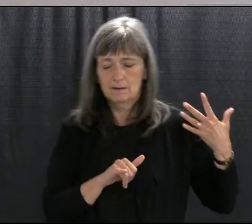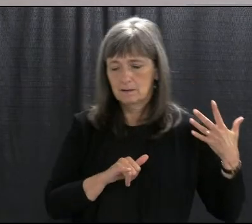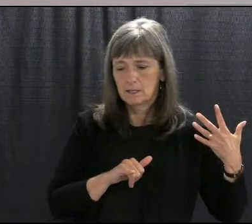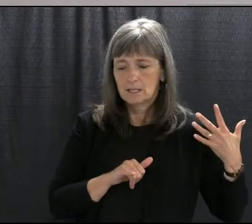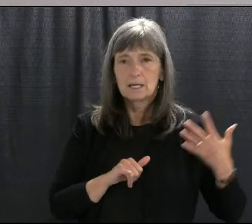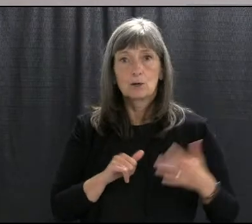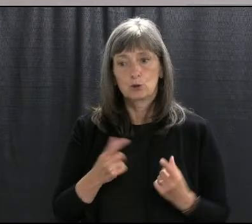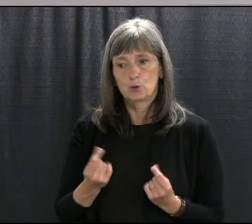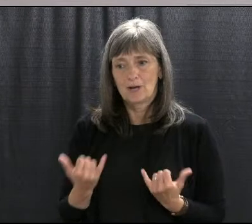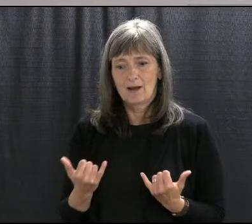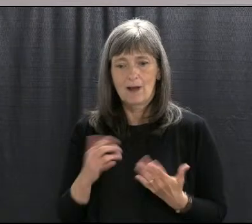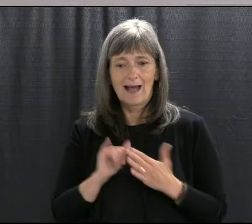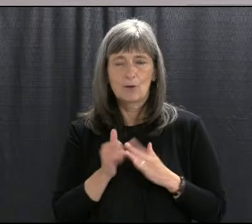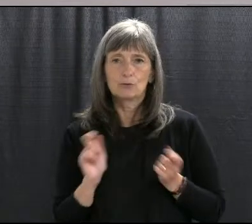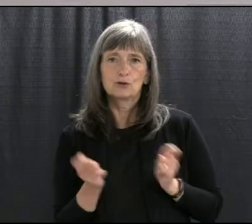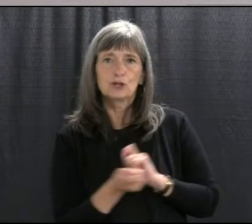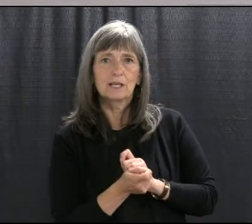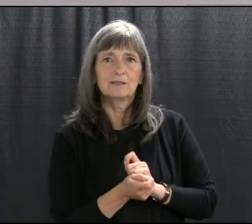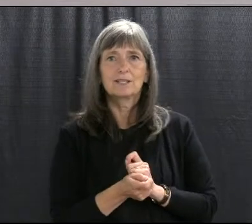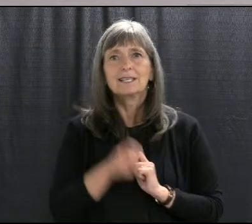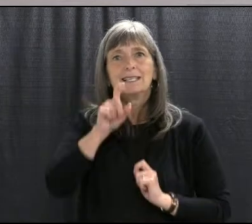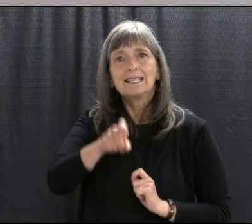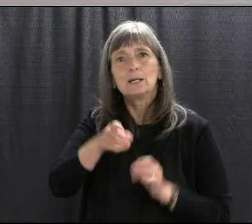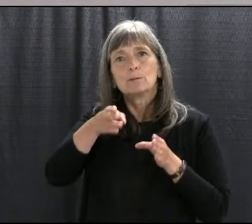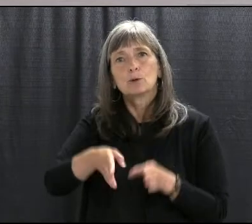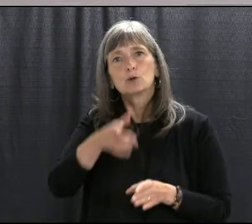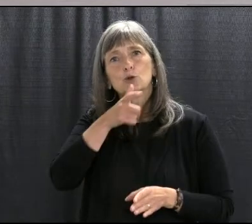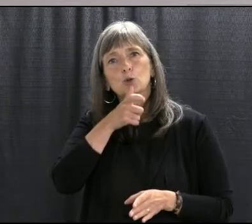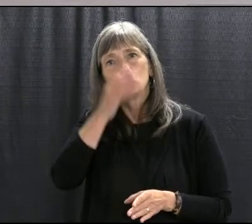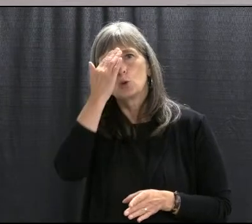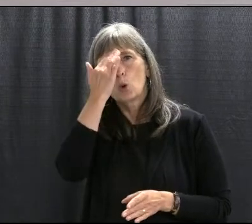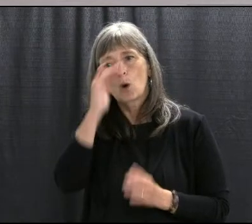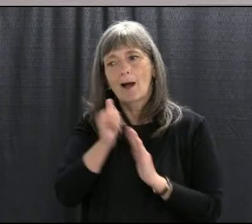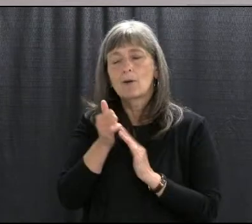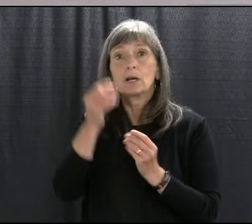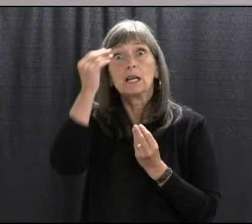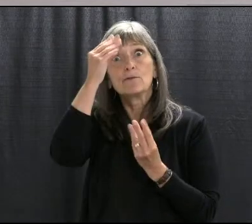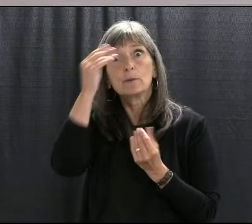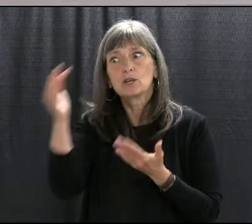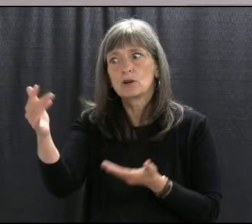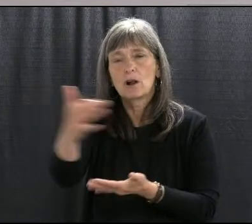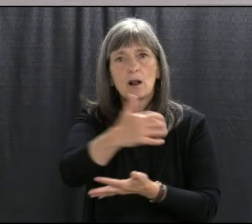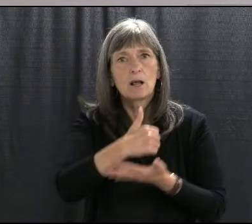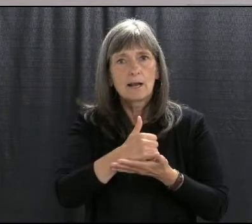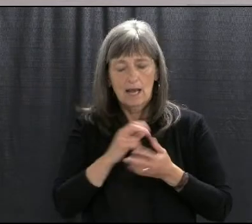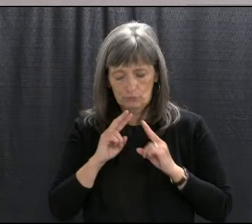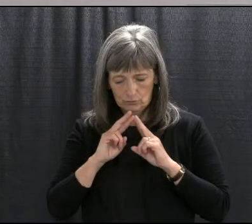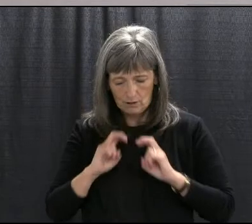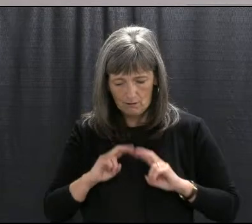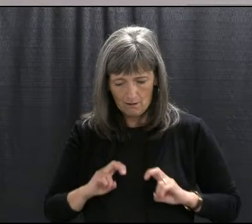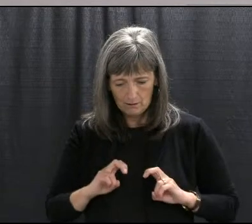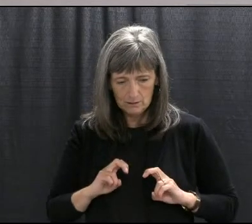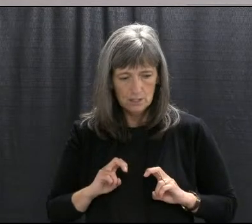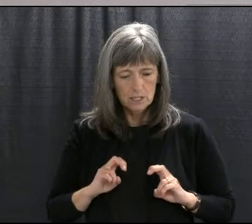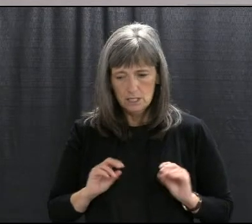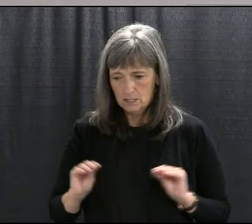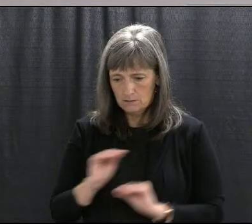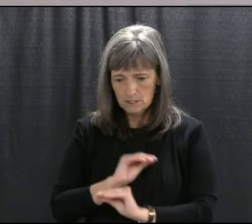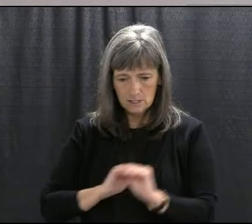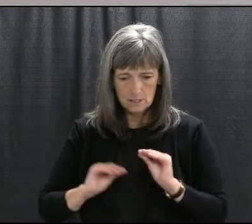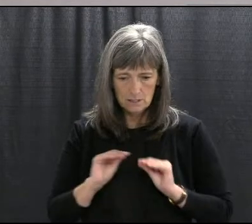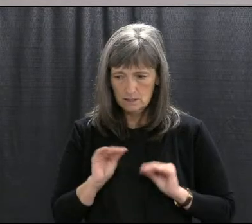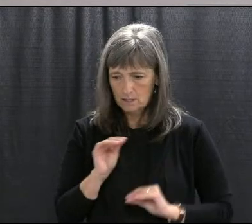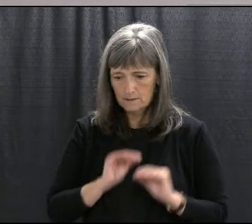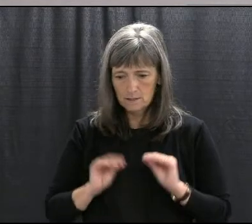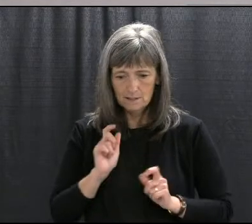skills, using data and using data to be able to translate knowledge to the various people involved in delivering care.